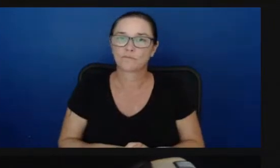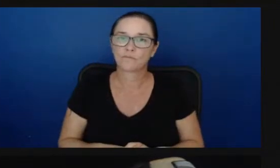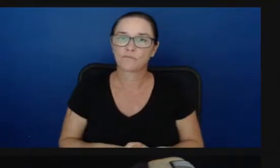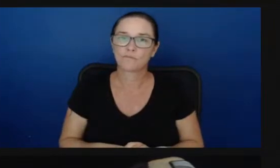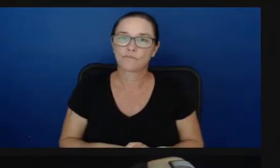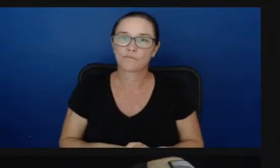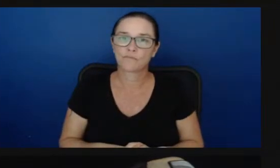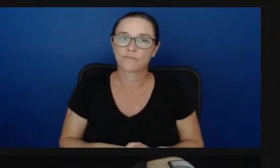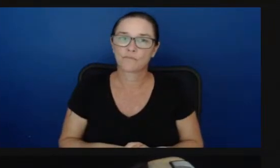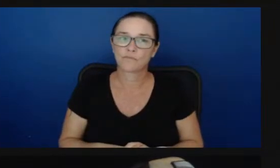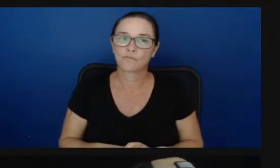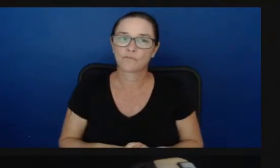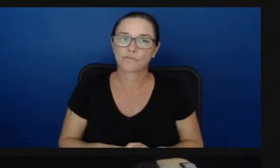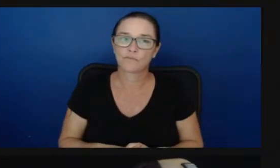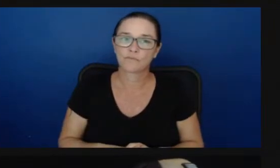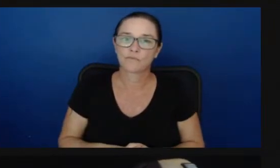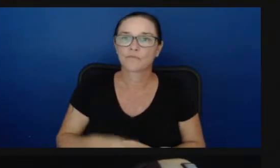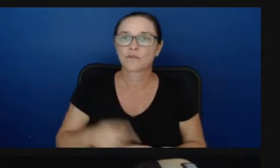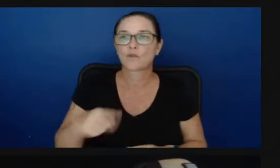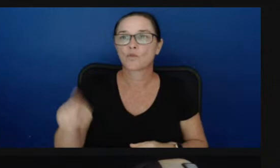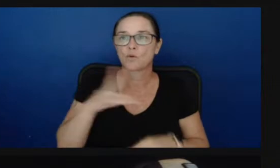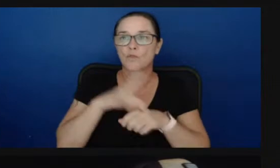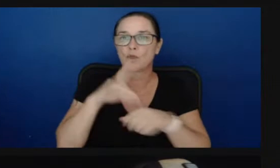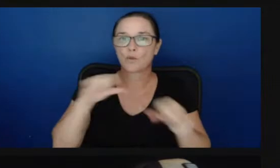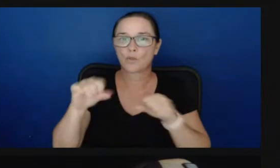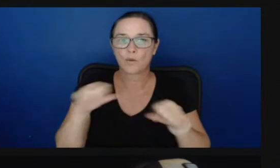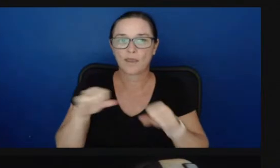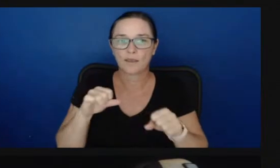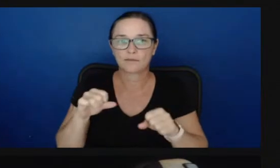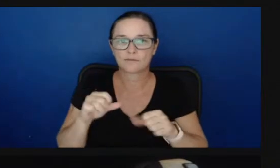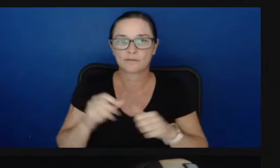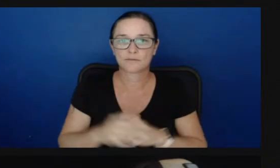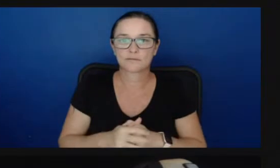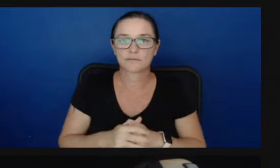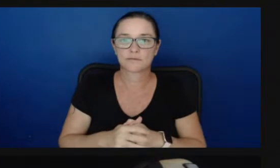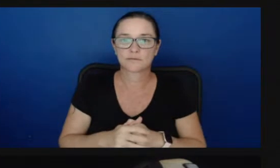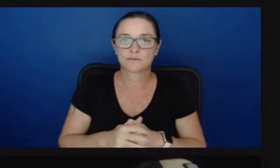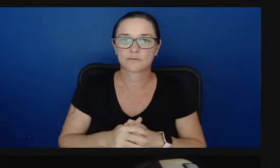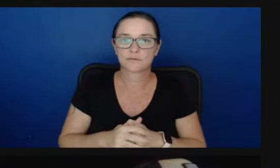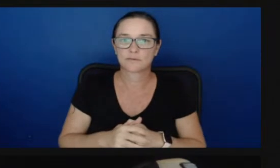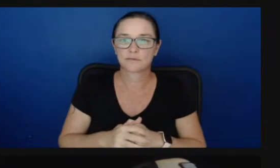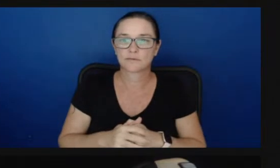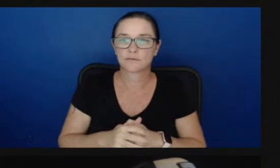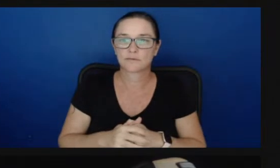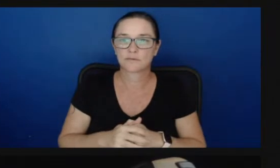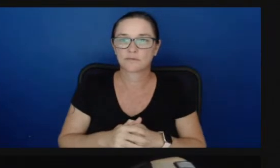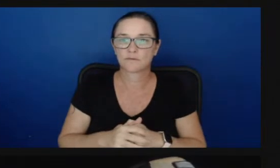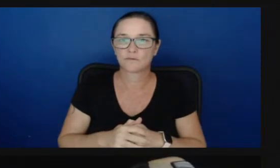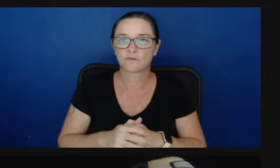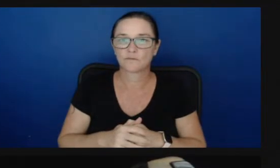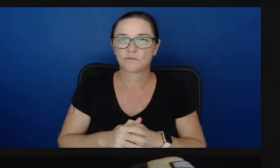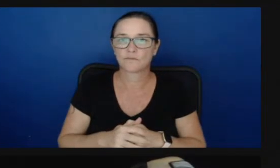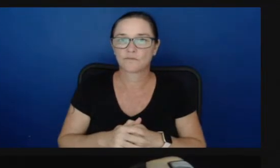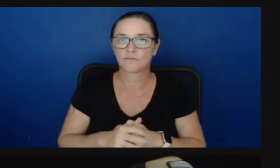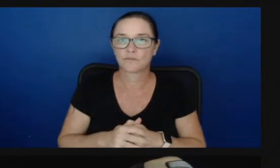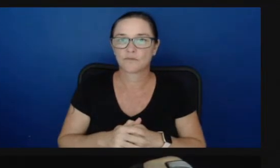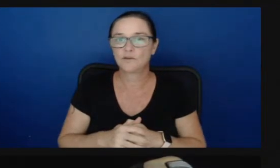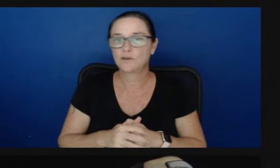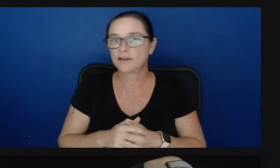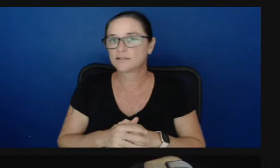So those are the earthquakes. We'll turn to the USGS updates now, looking at our monitoring